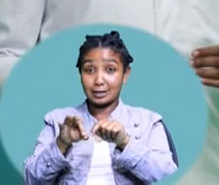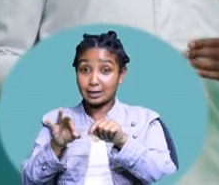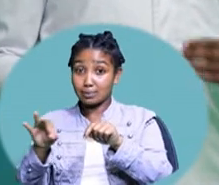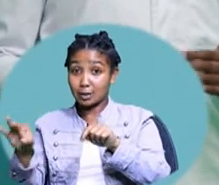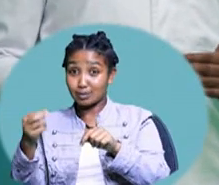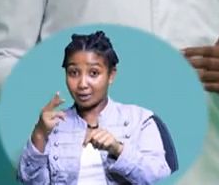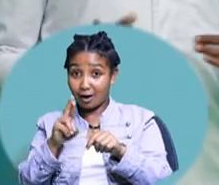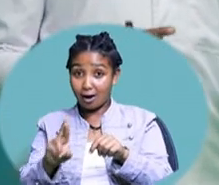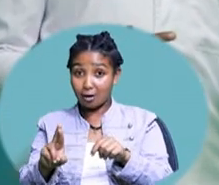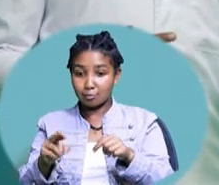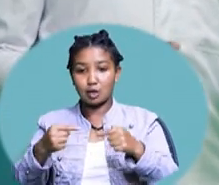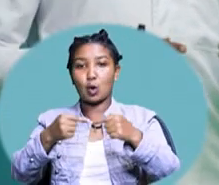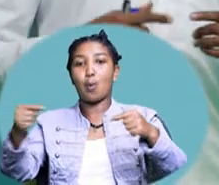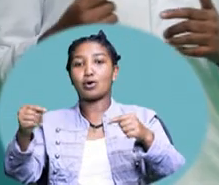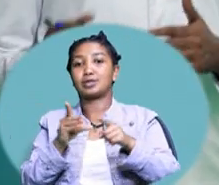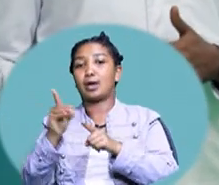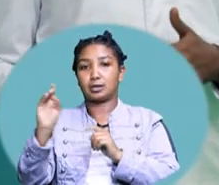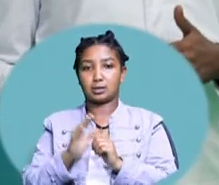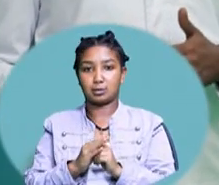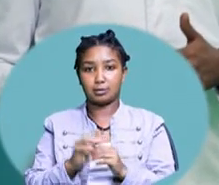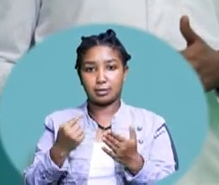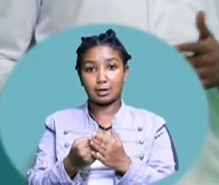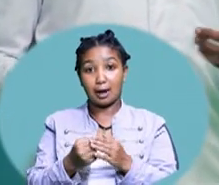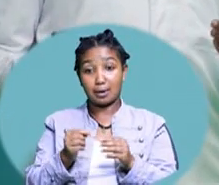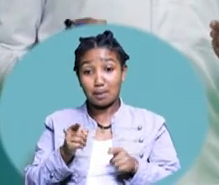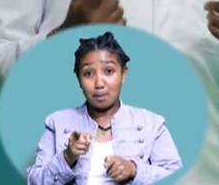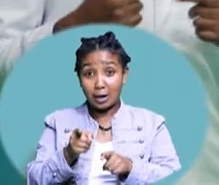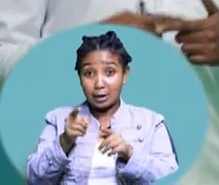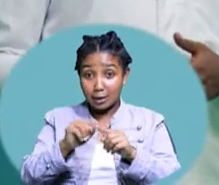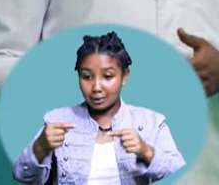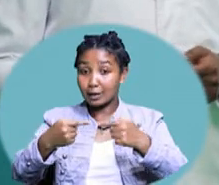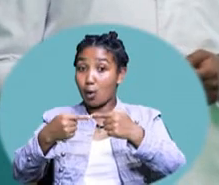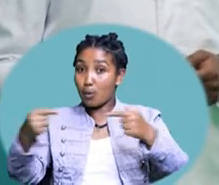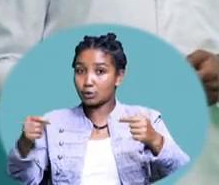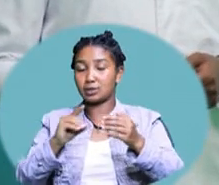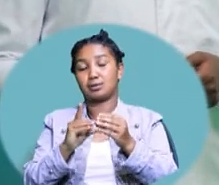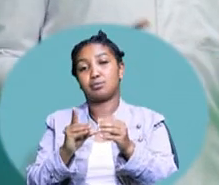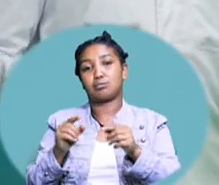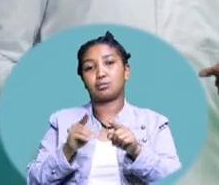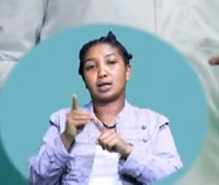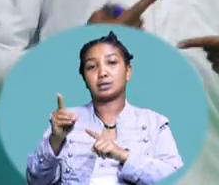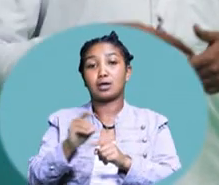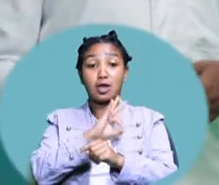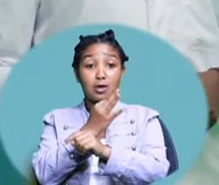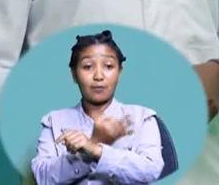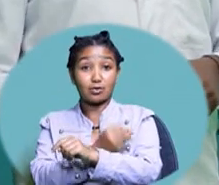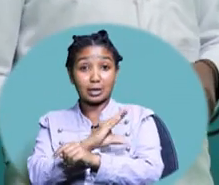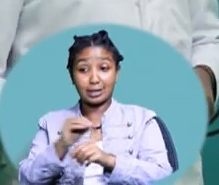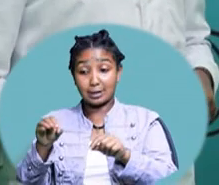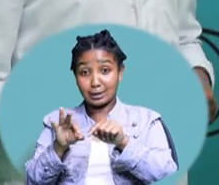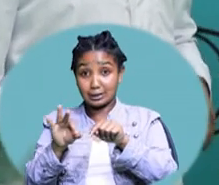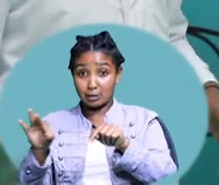negative, it means that the force and the displacement are in opposite direction. They are parallel but